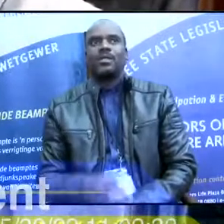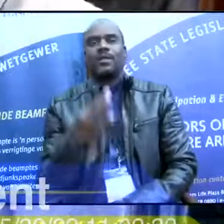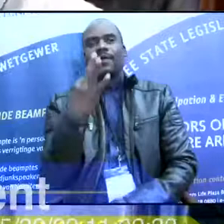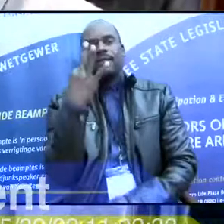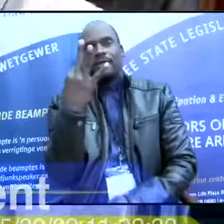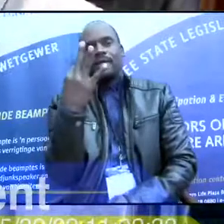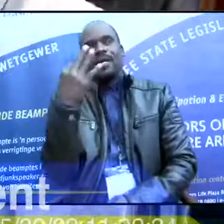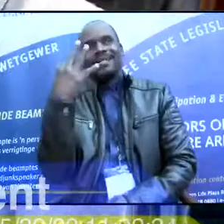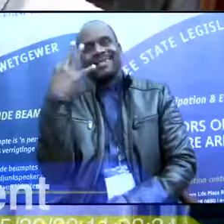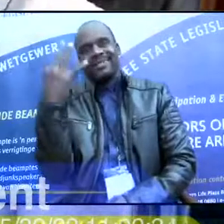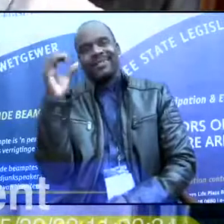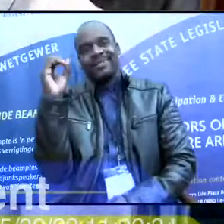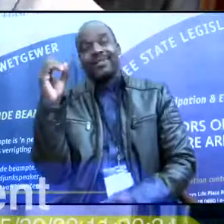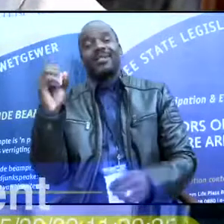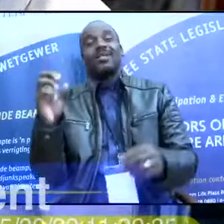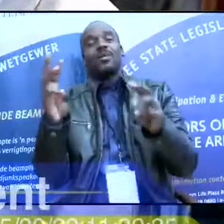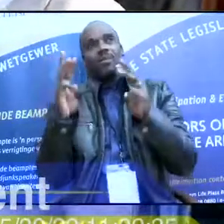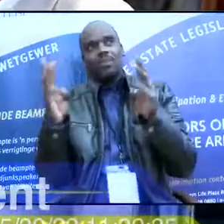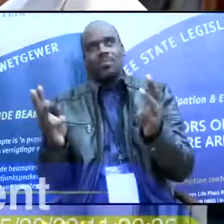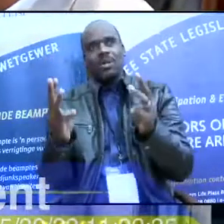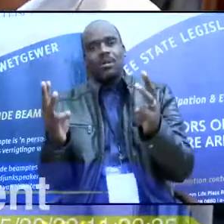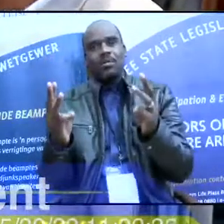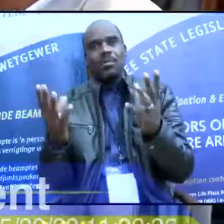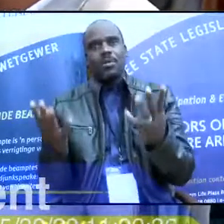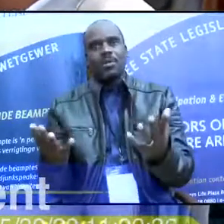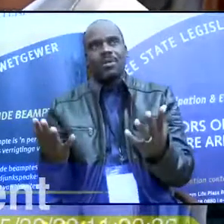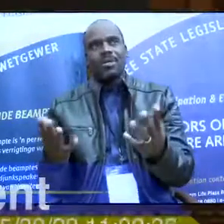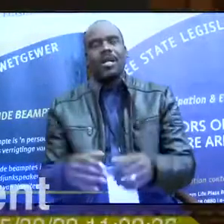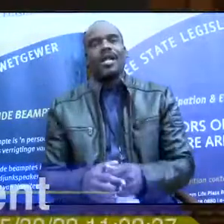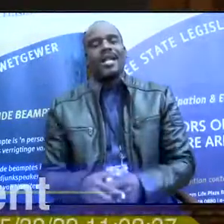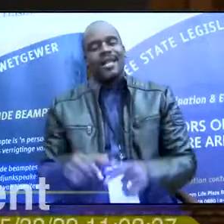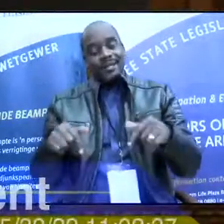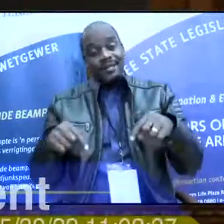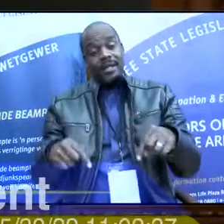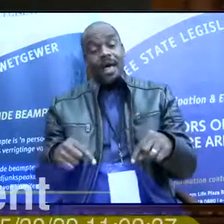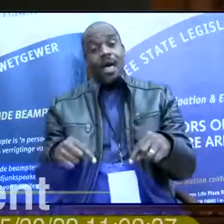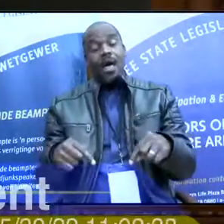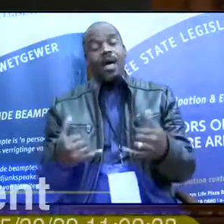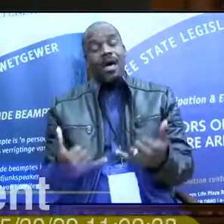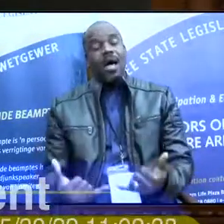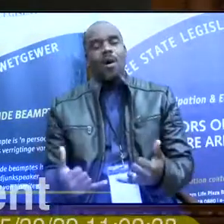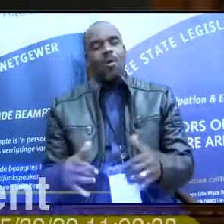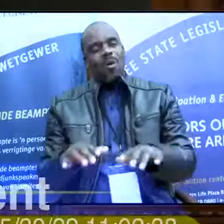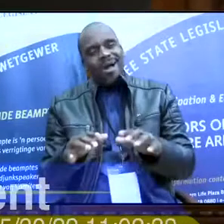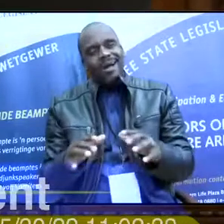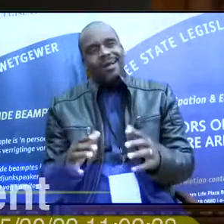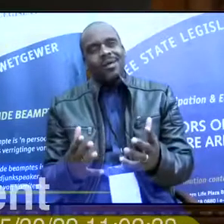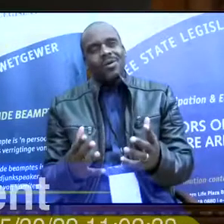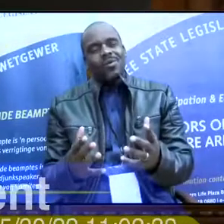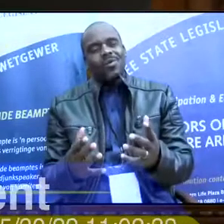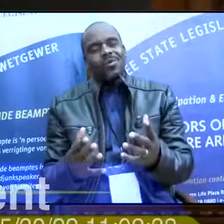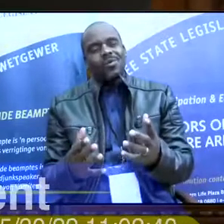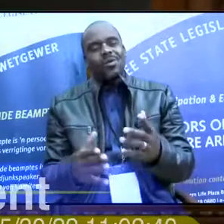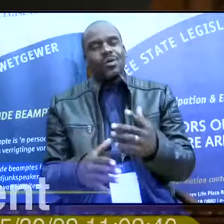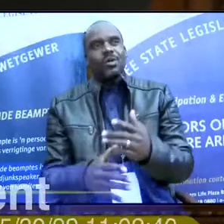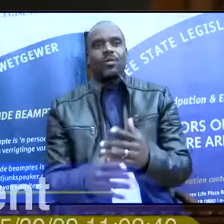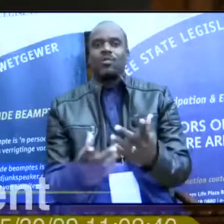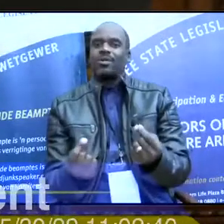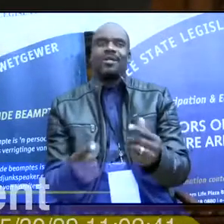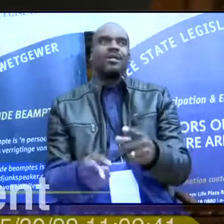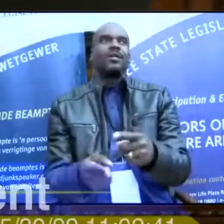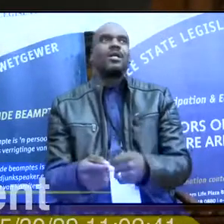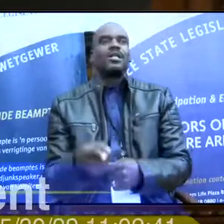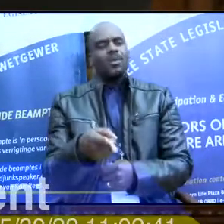333.4 billion rand now our role is to reduce that debt to gdp that is our